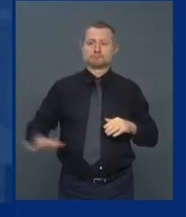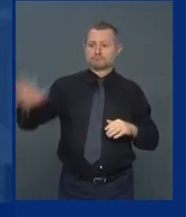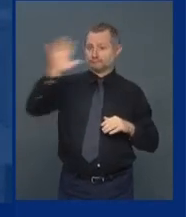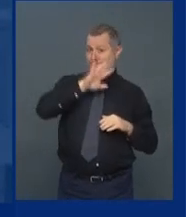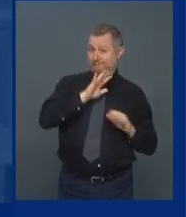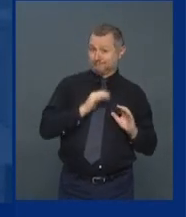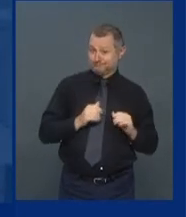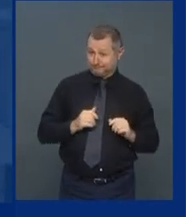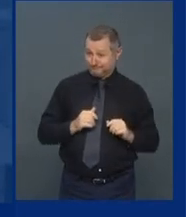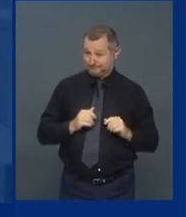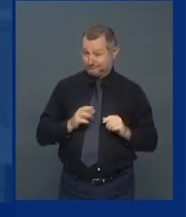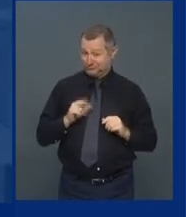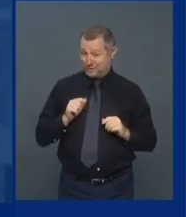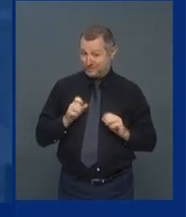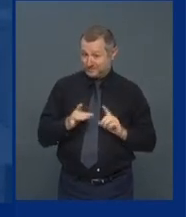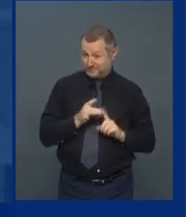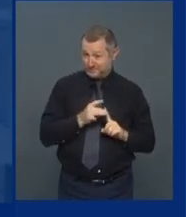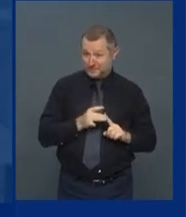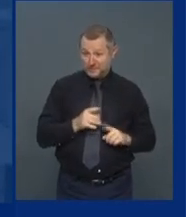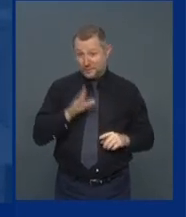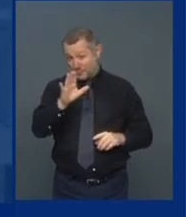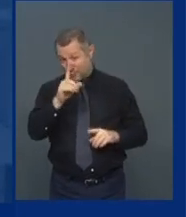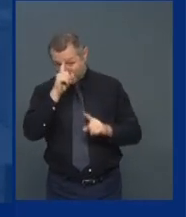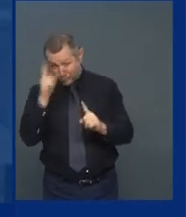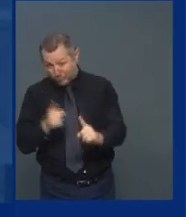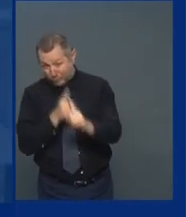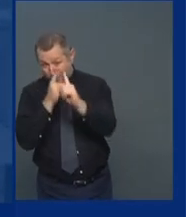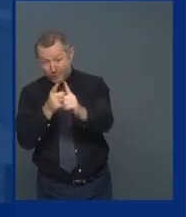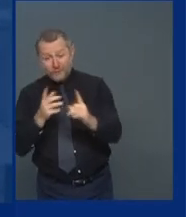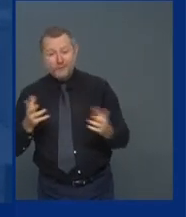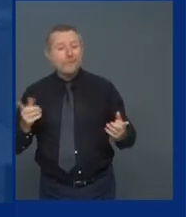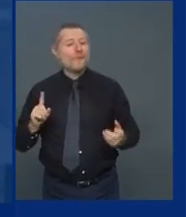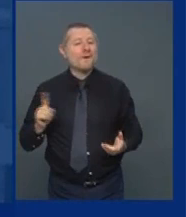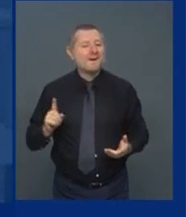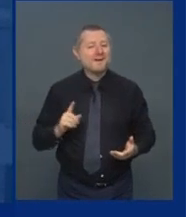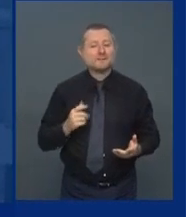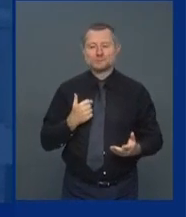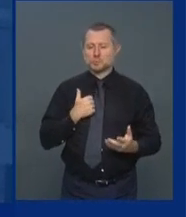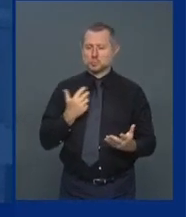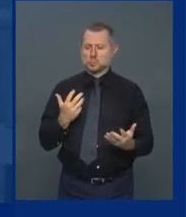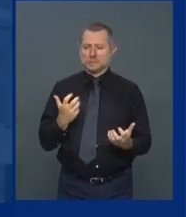And where do you want to be as a state? Ideally, you want to be the lowest infection rate in the nation.